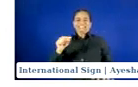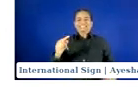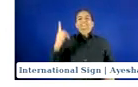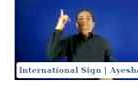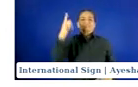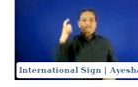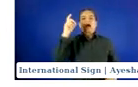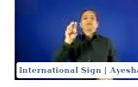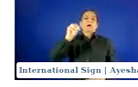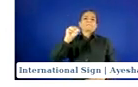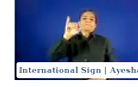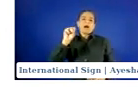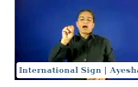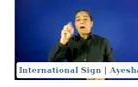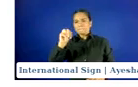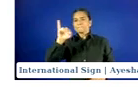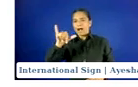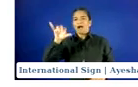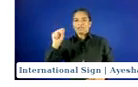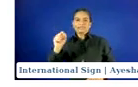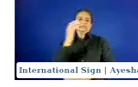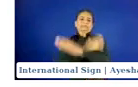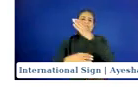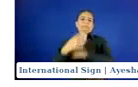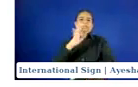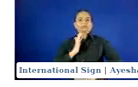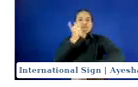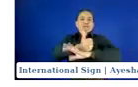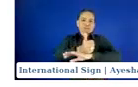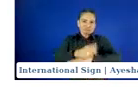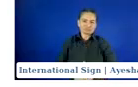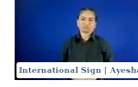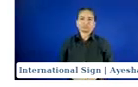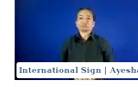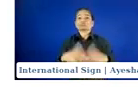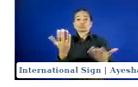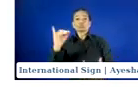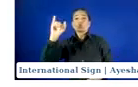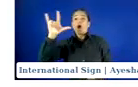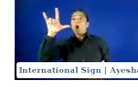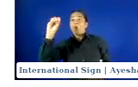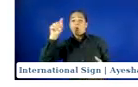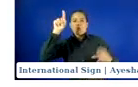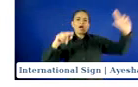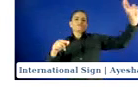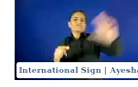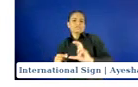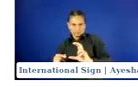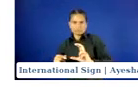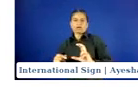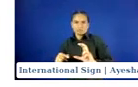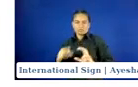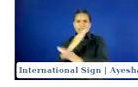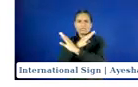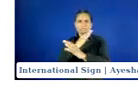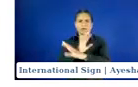desktops, and if the desktops were stolen, you lose data. We had to make sure that now in 2020, we centralized the system. It